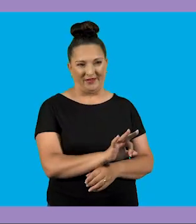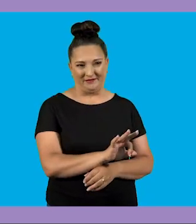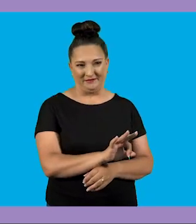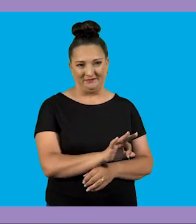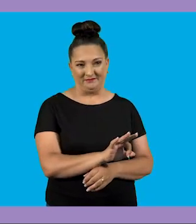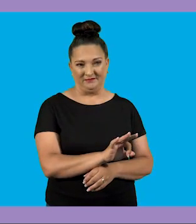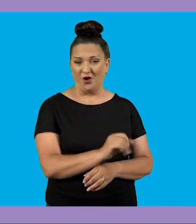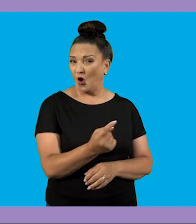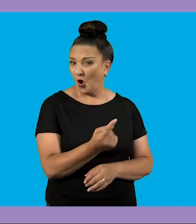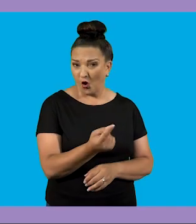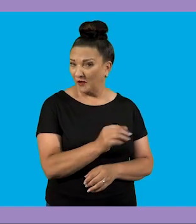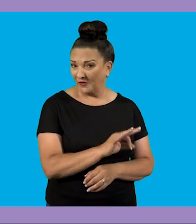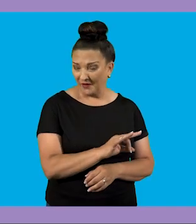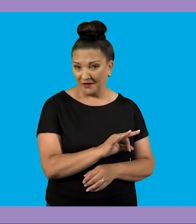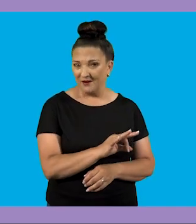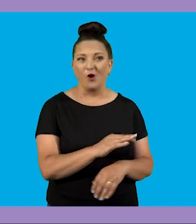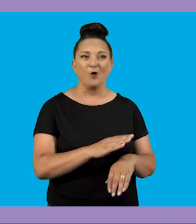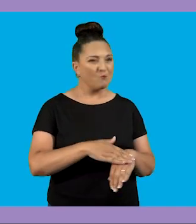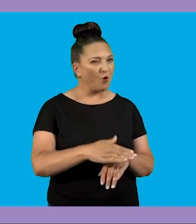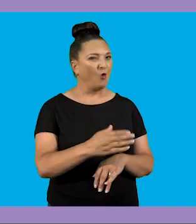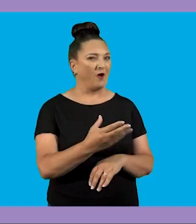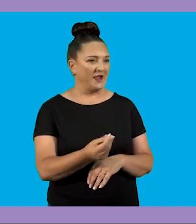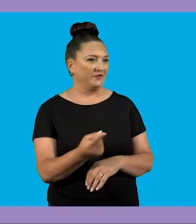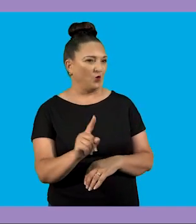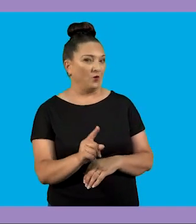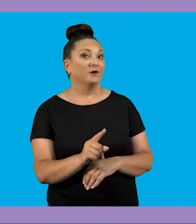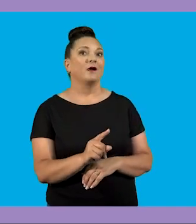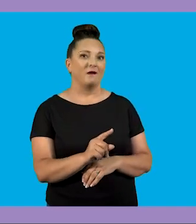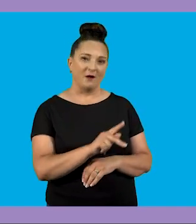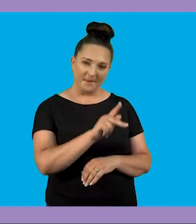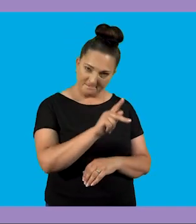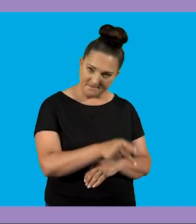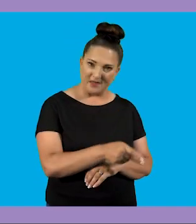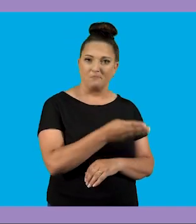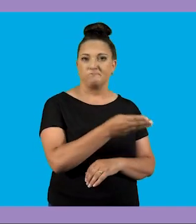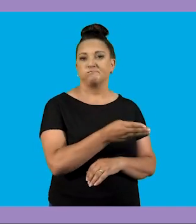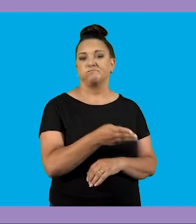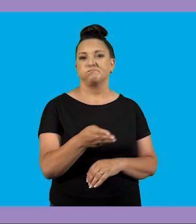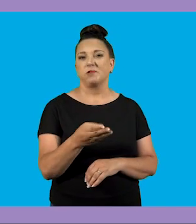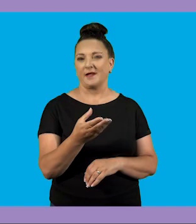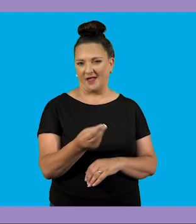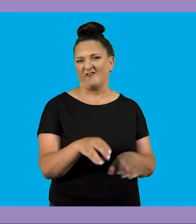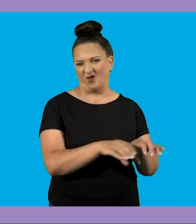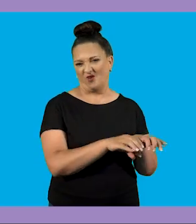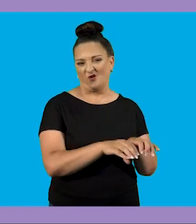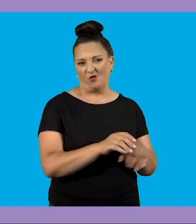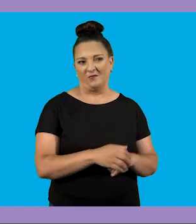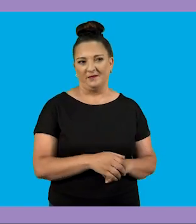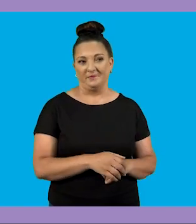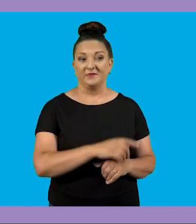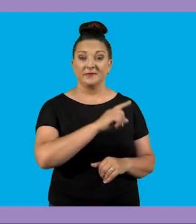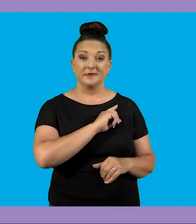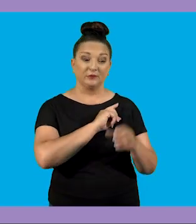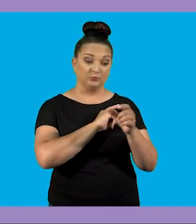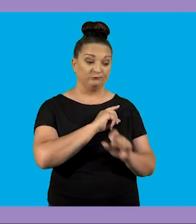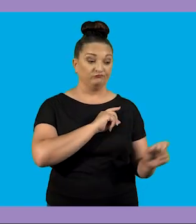3, but that is not the only common factor that is there. We also have a p as the common factor. So